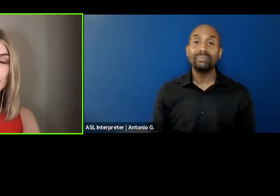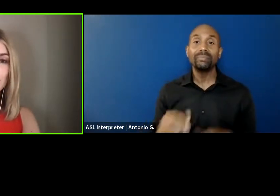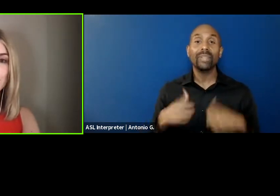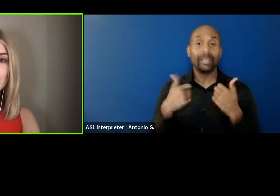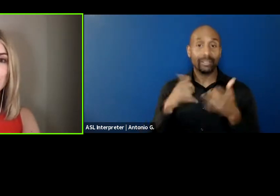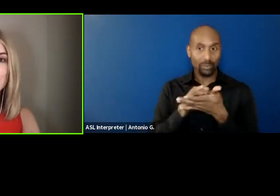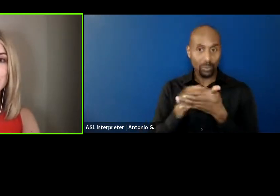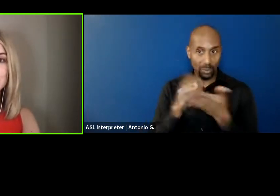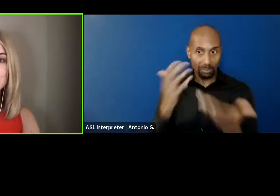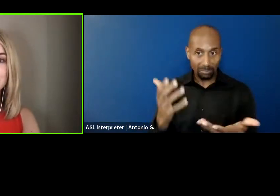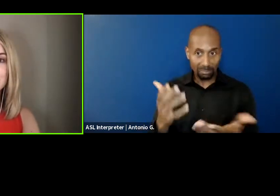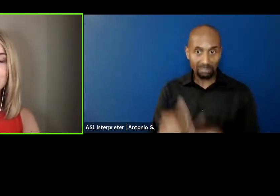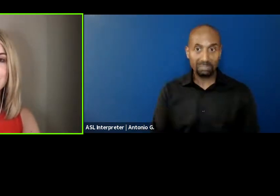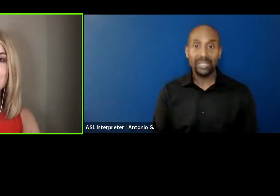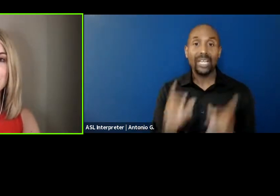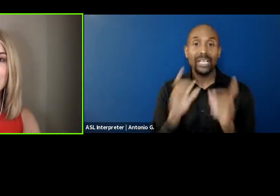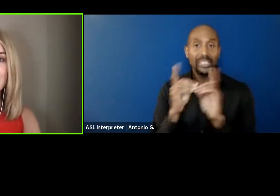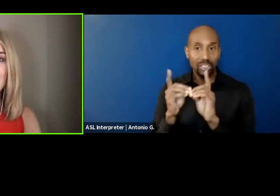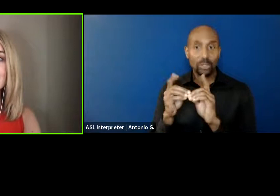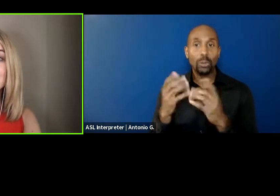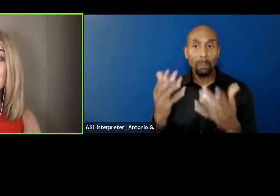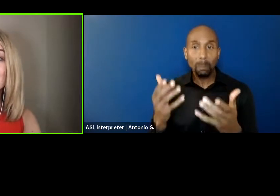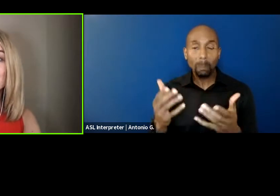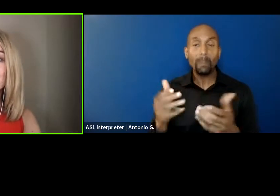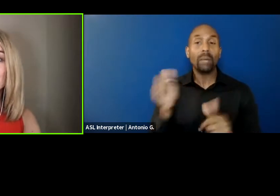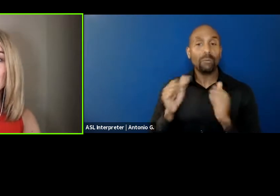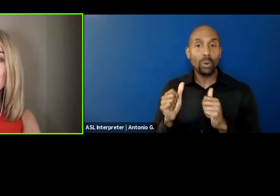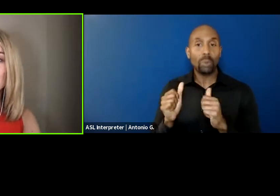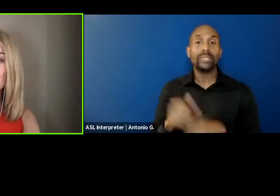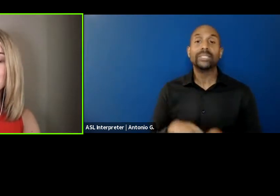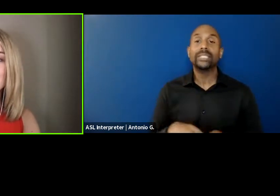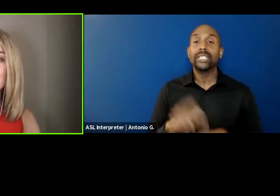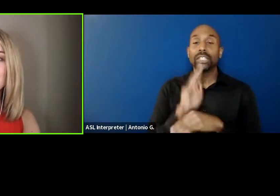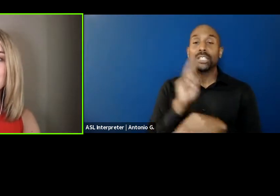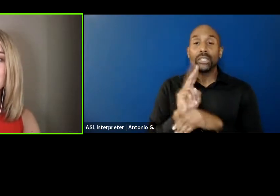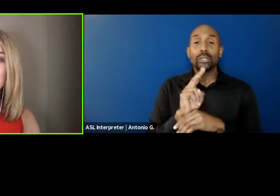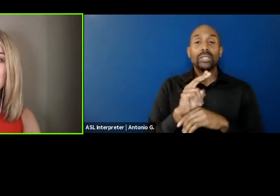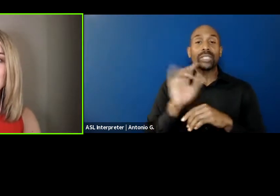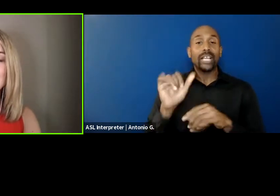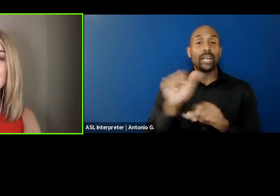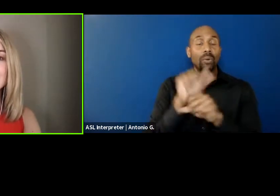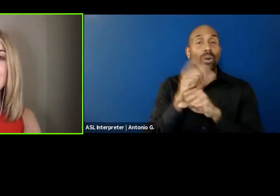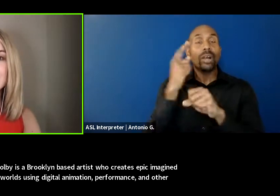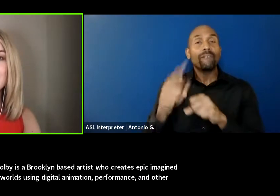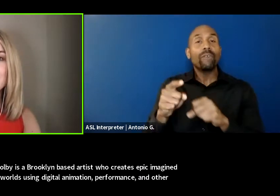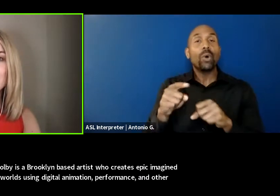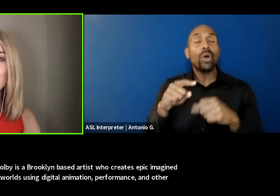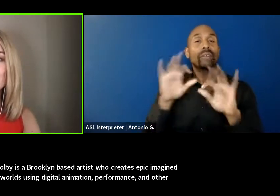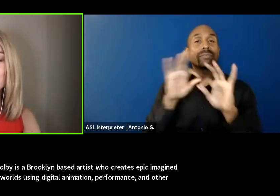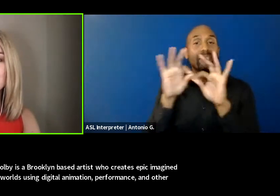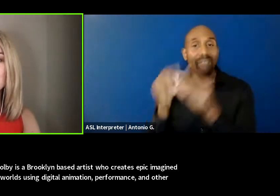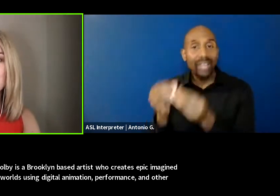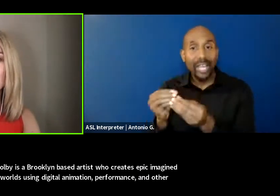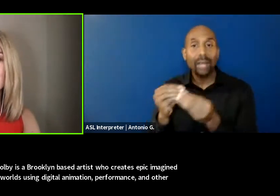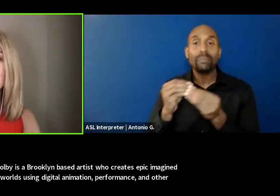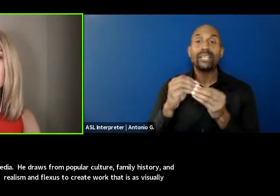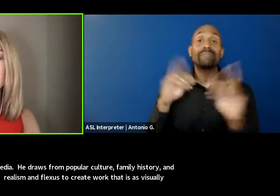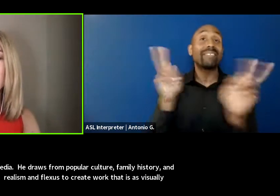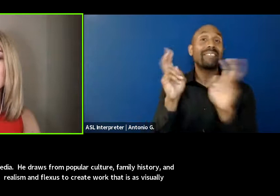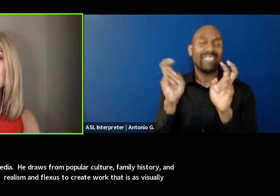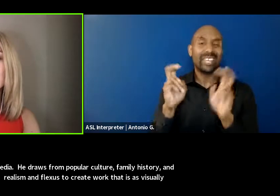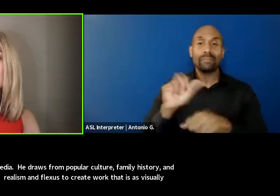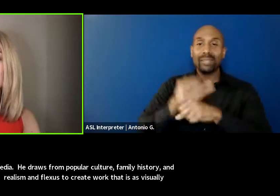social concerns of our time. As Ken Johnson wrote in the New York Times, it is a testament to Mr.